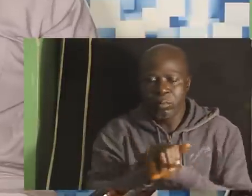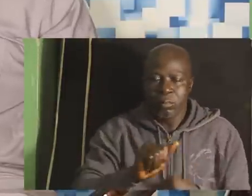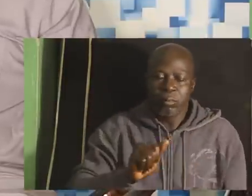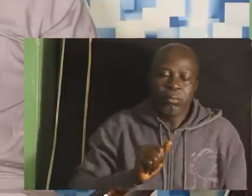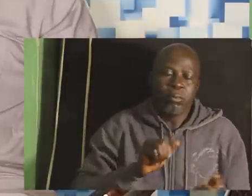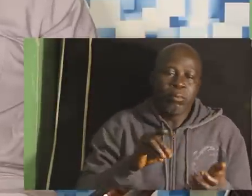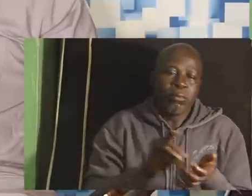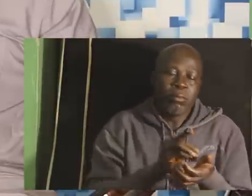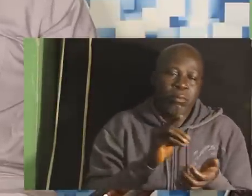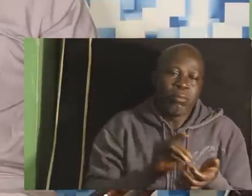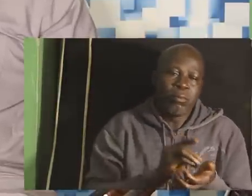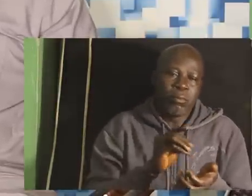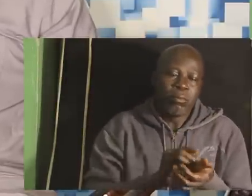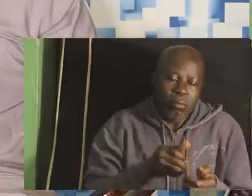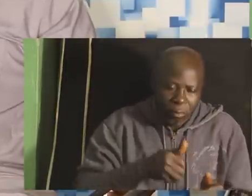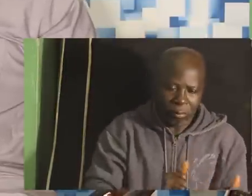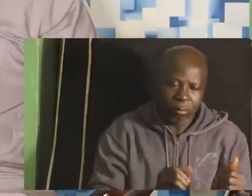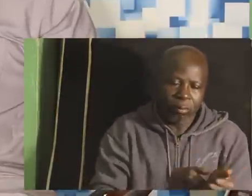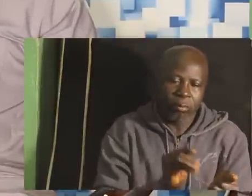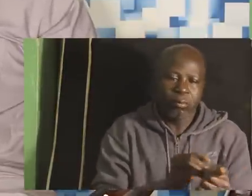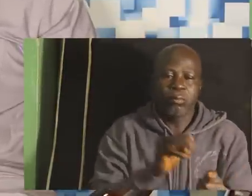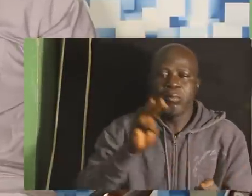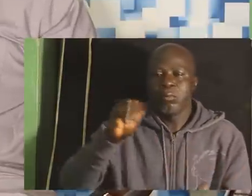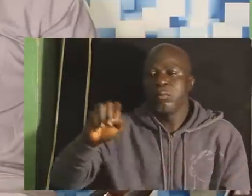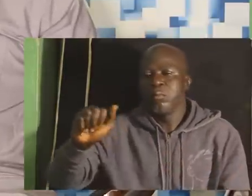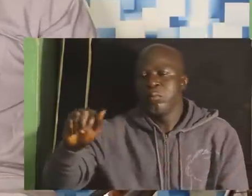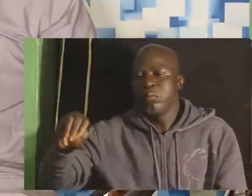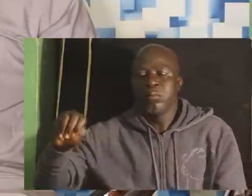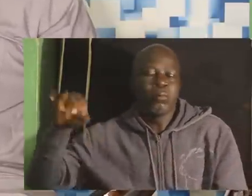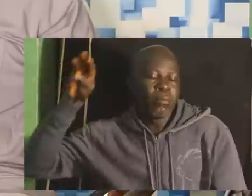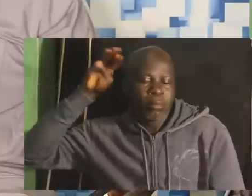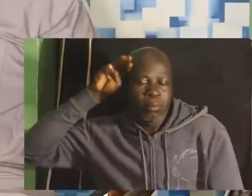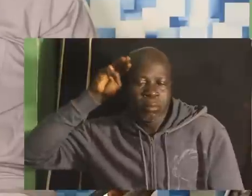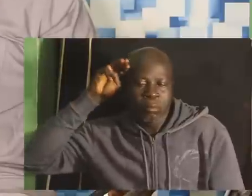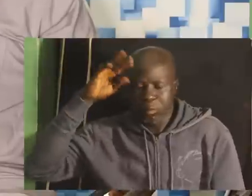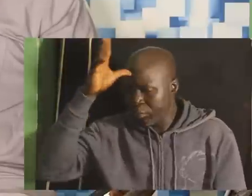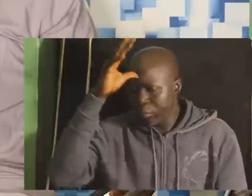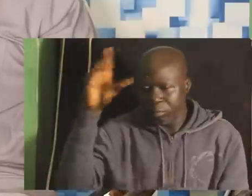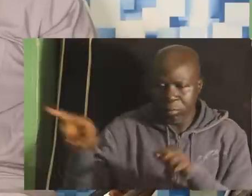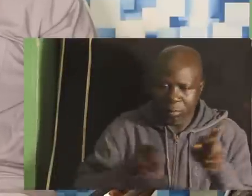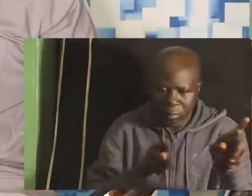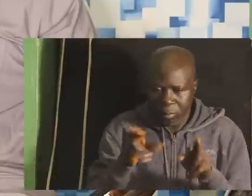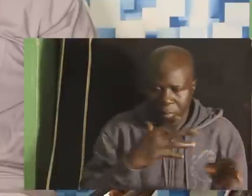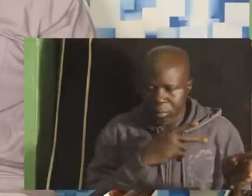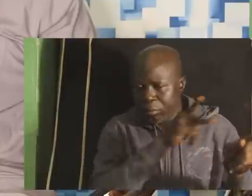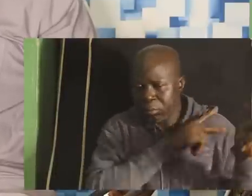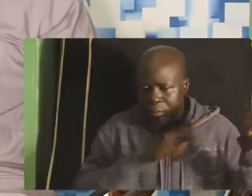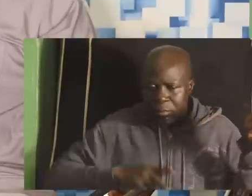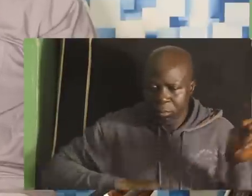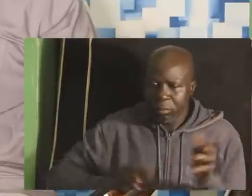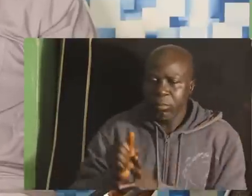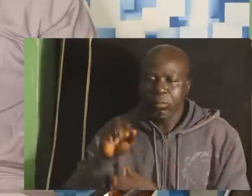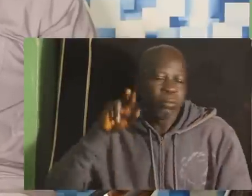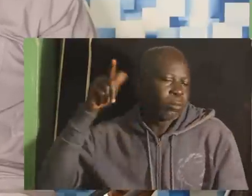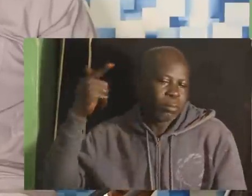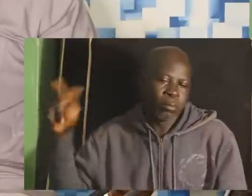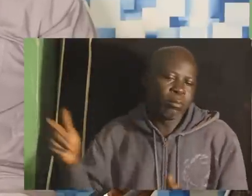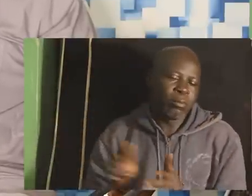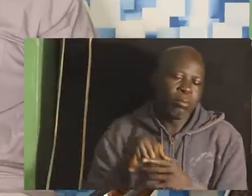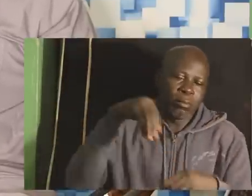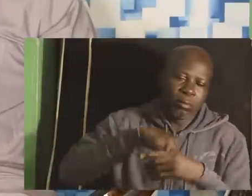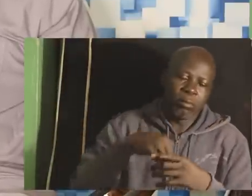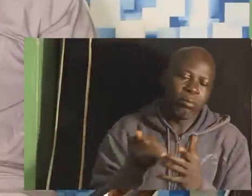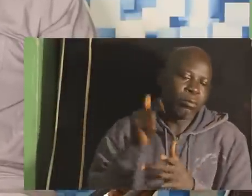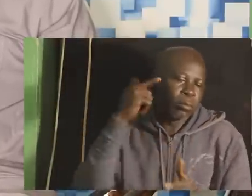apostle doctor SMO Mustafa JP BAbasebioba lati jo sinu kagori church land